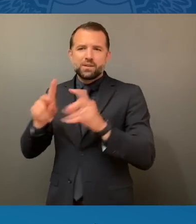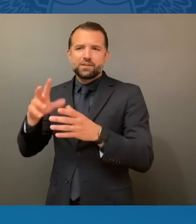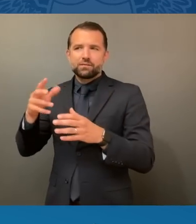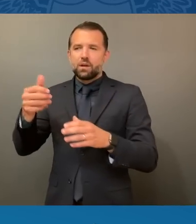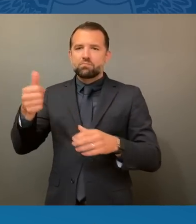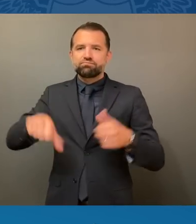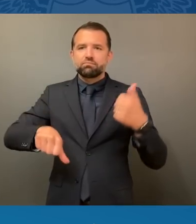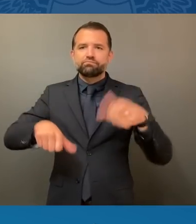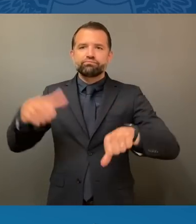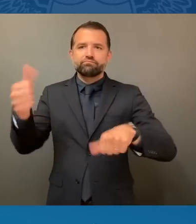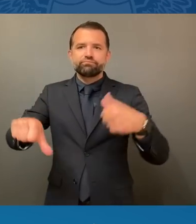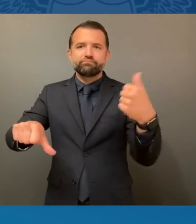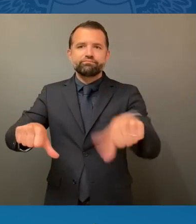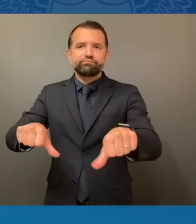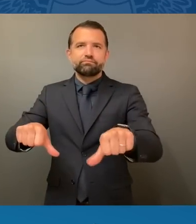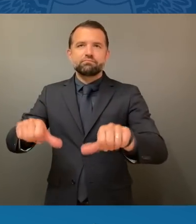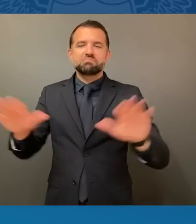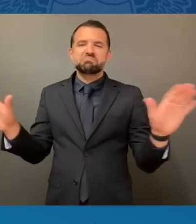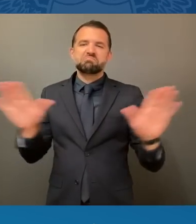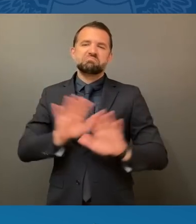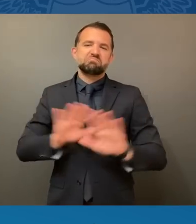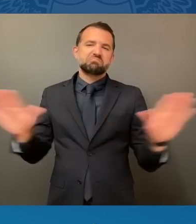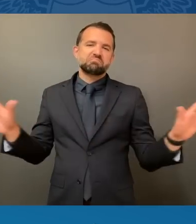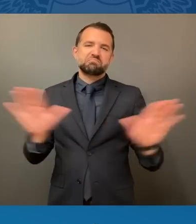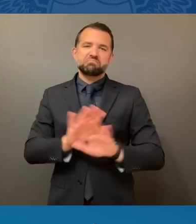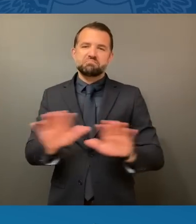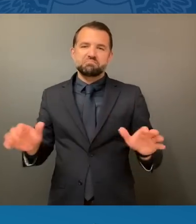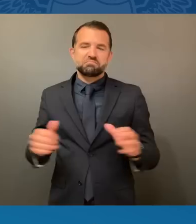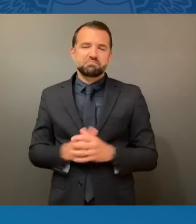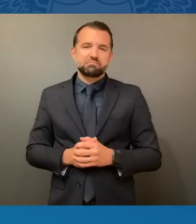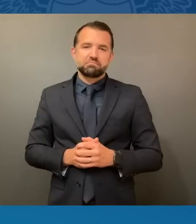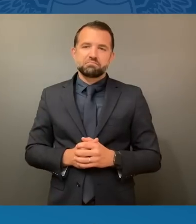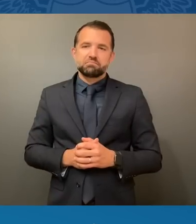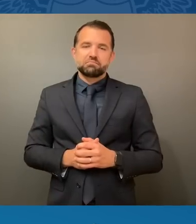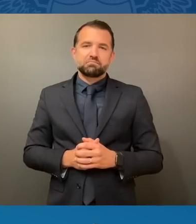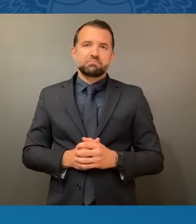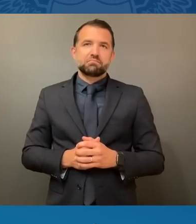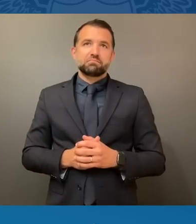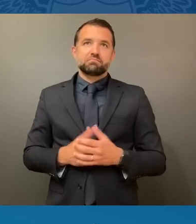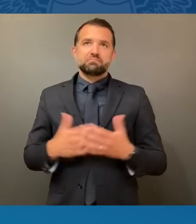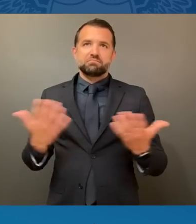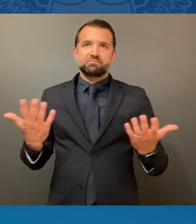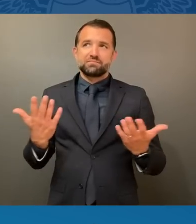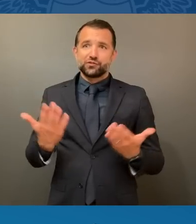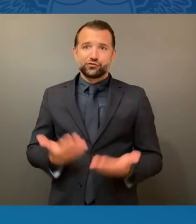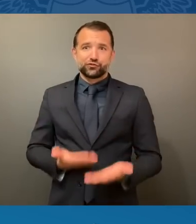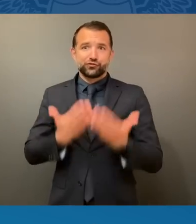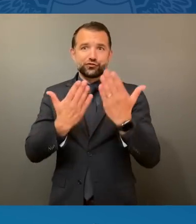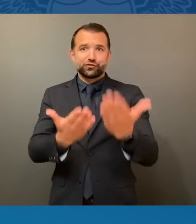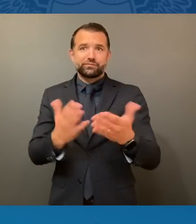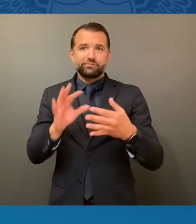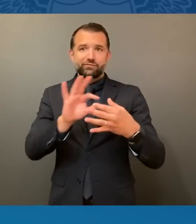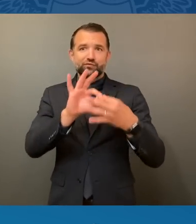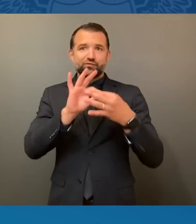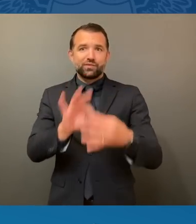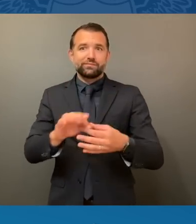And it is a complete misnomer to suggest this is about colorblind,